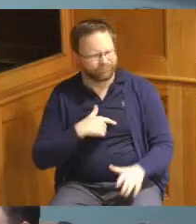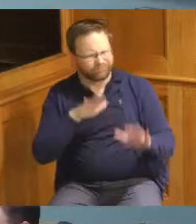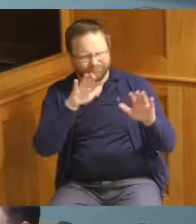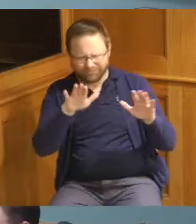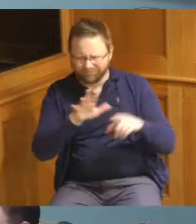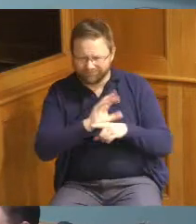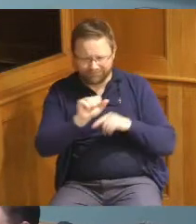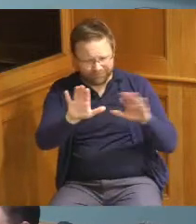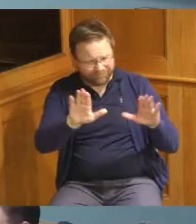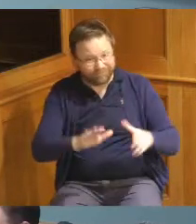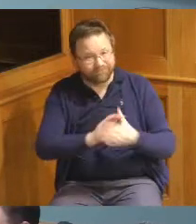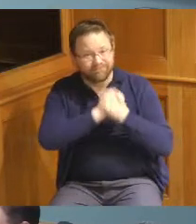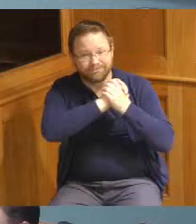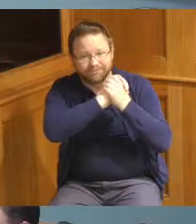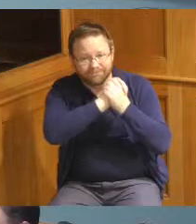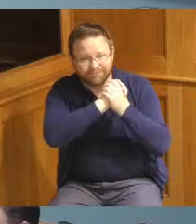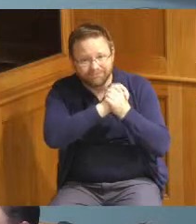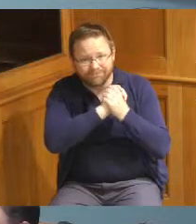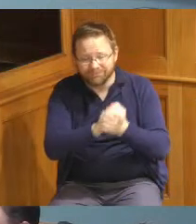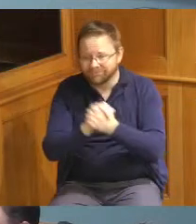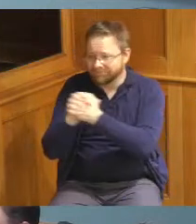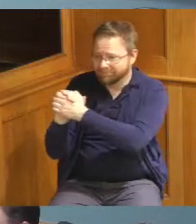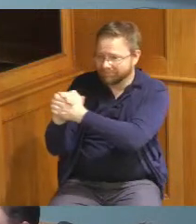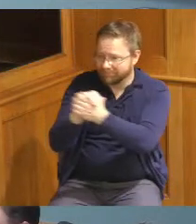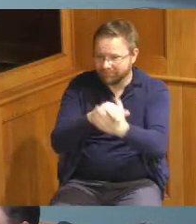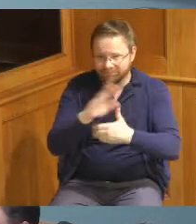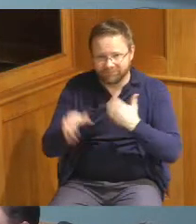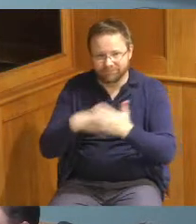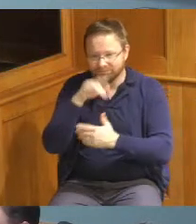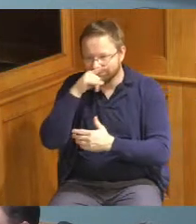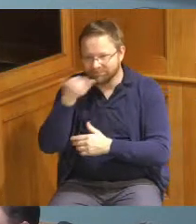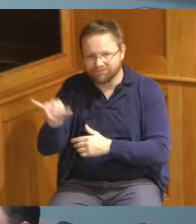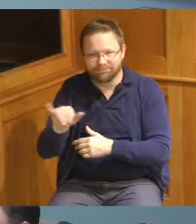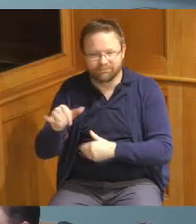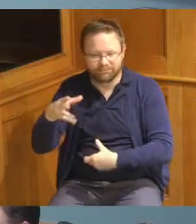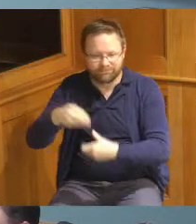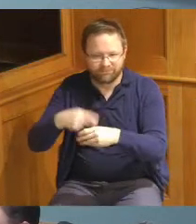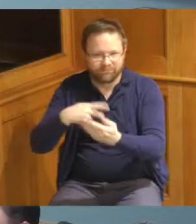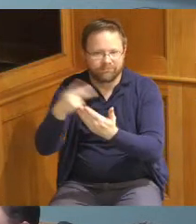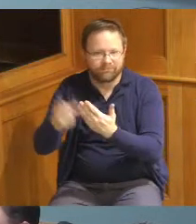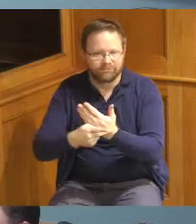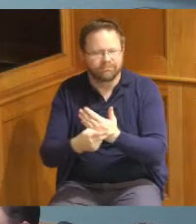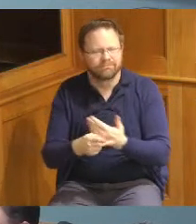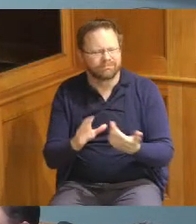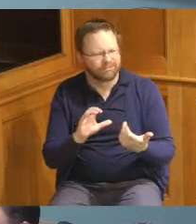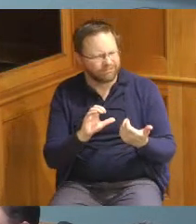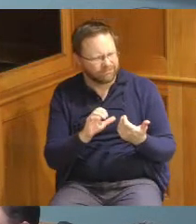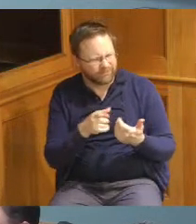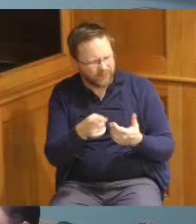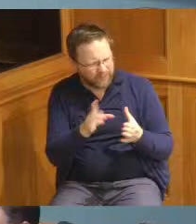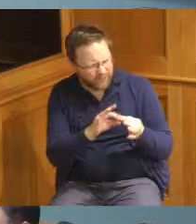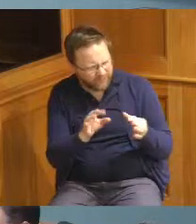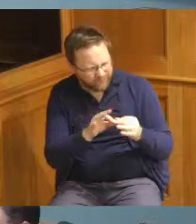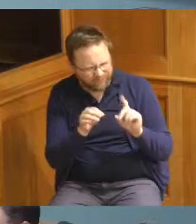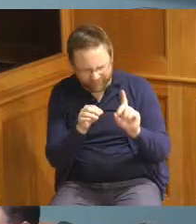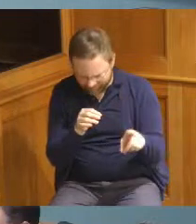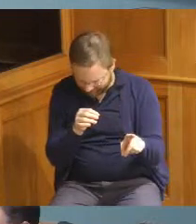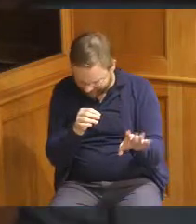spectacular. Congratulations, and congratulations to all the kids that have participated. How did you say you,